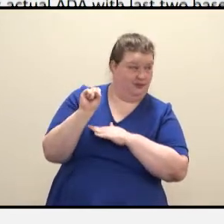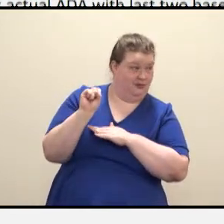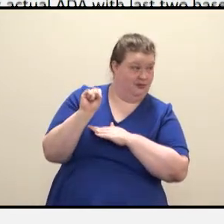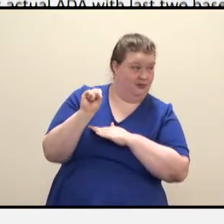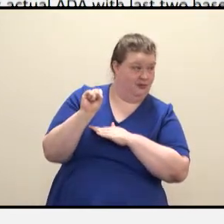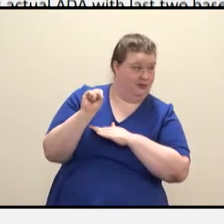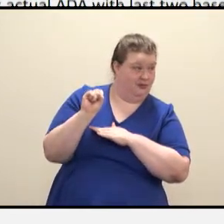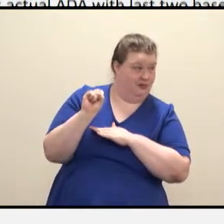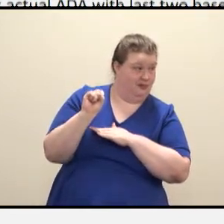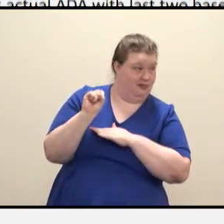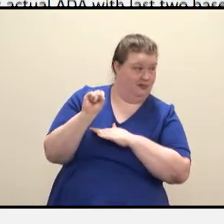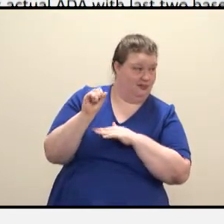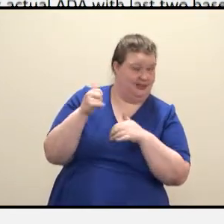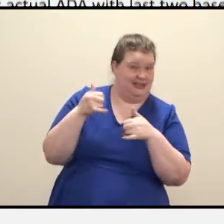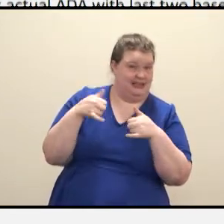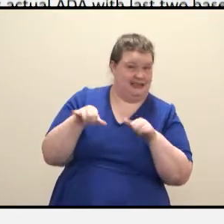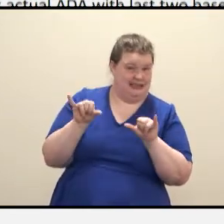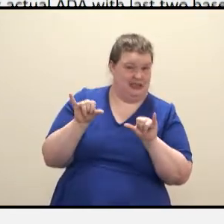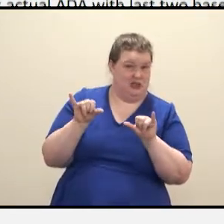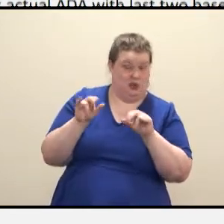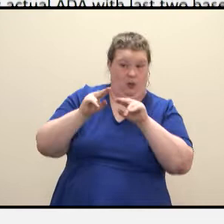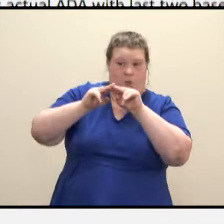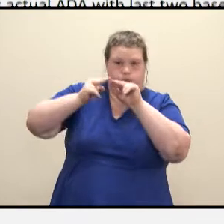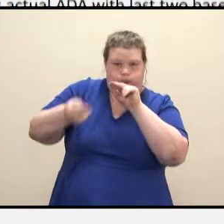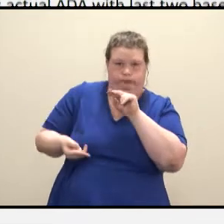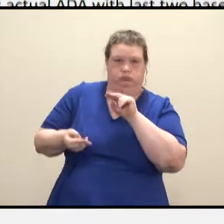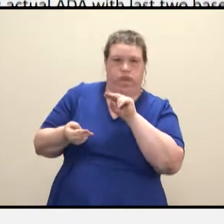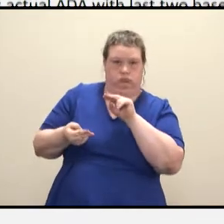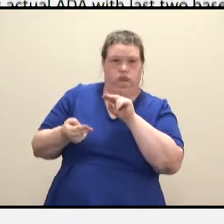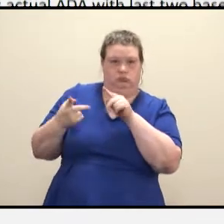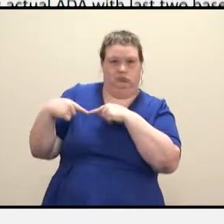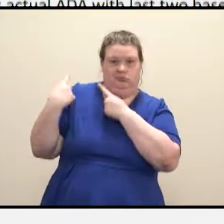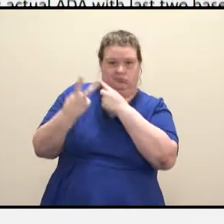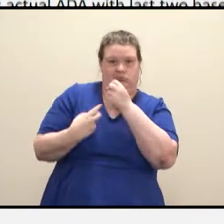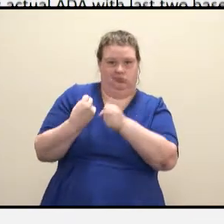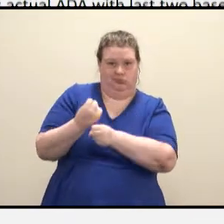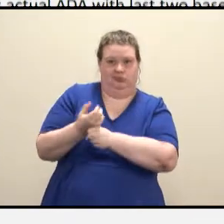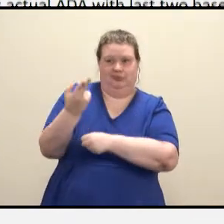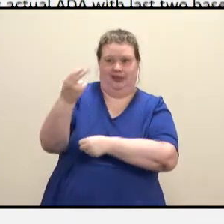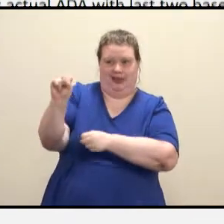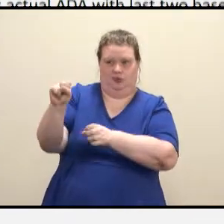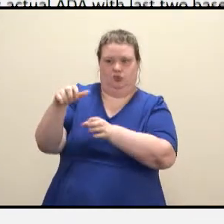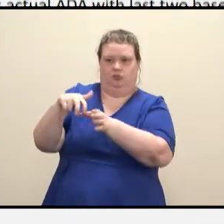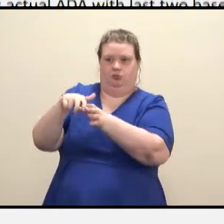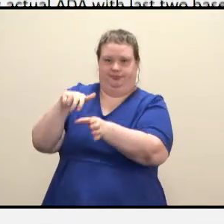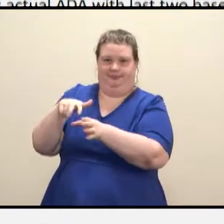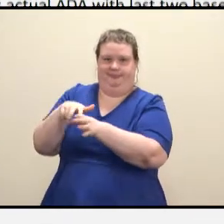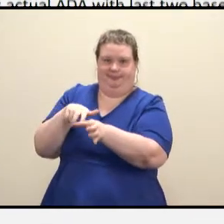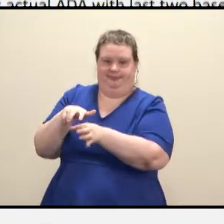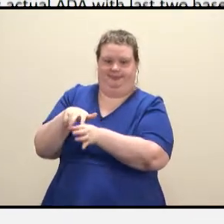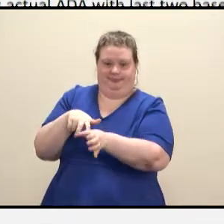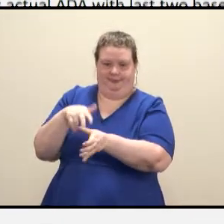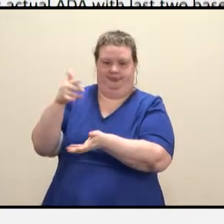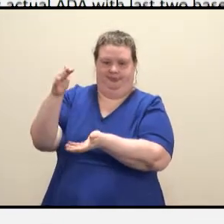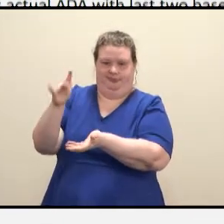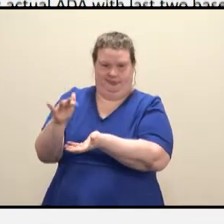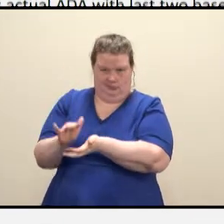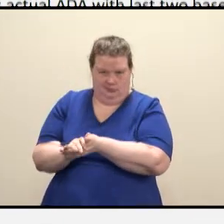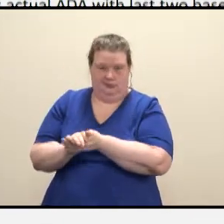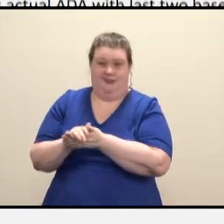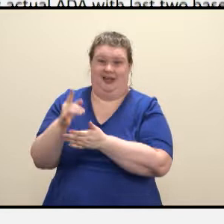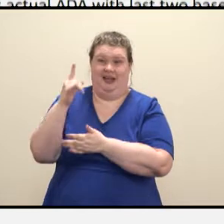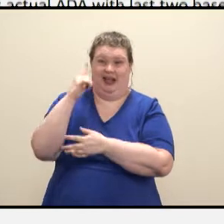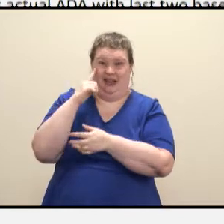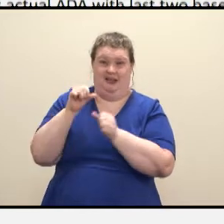still, that's where a lot of the decrease was this past 2 years. And it looks like that would probably continue another